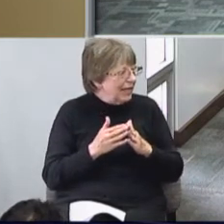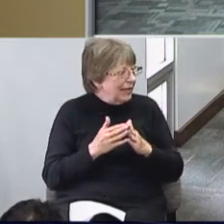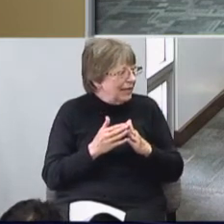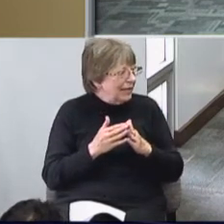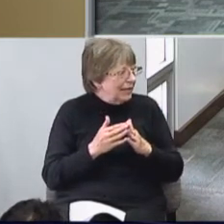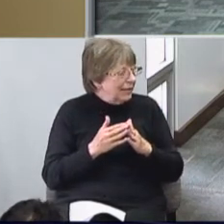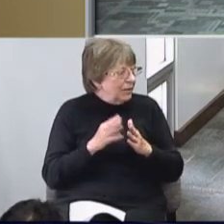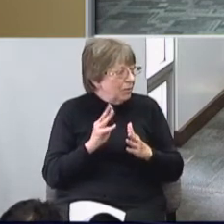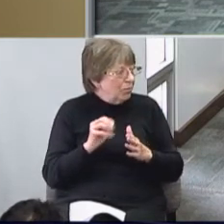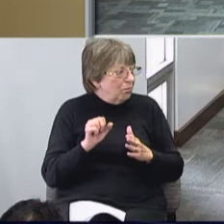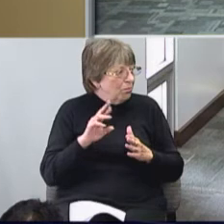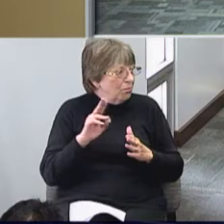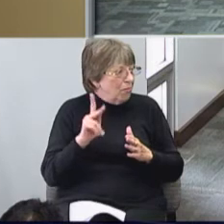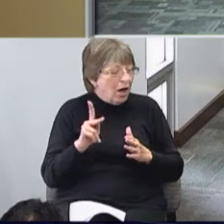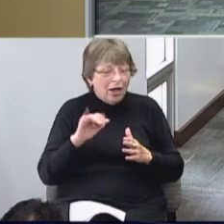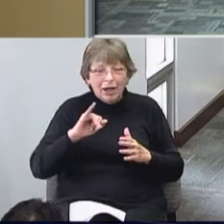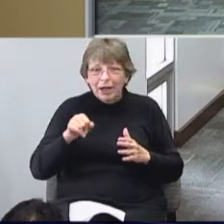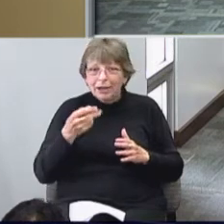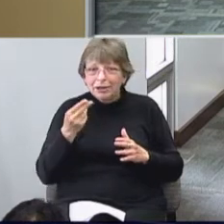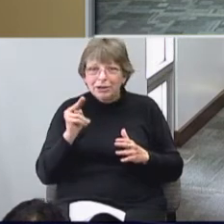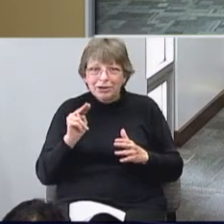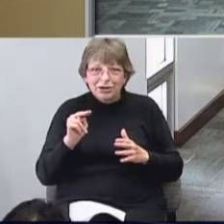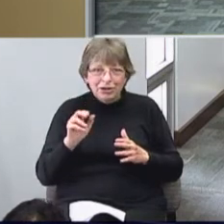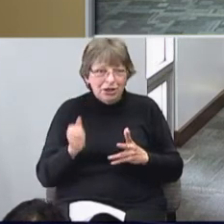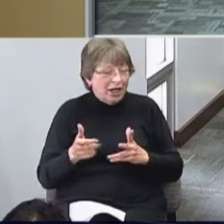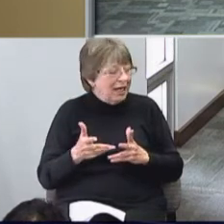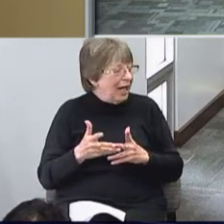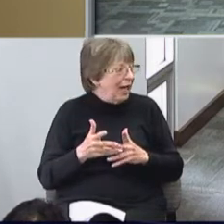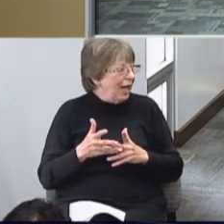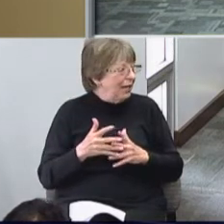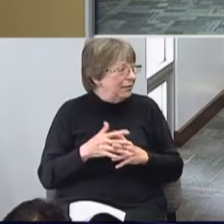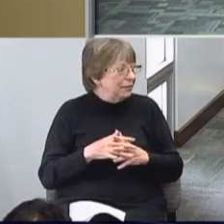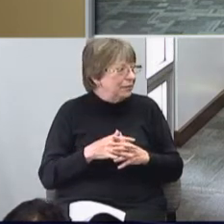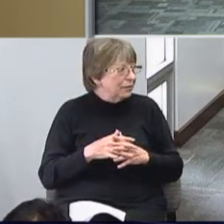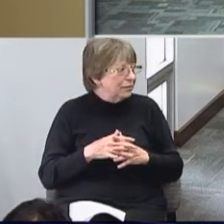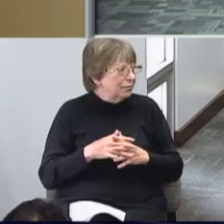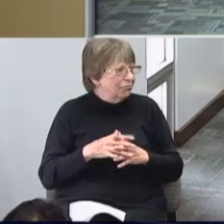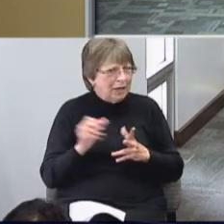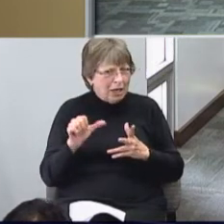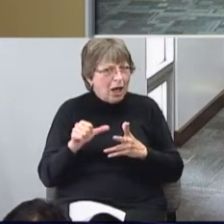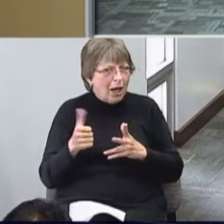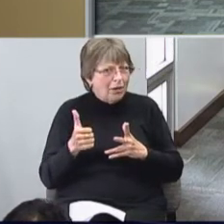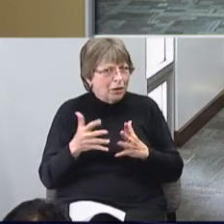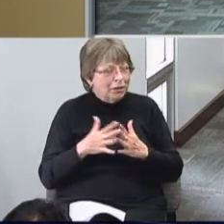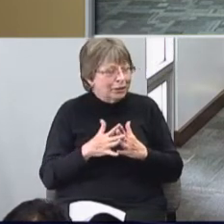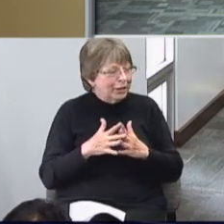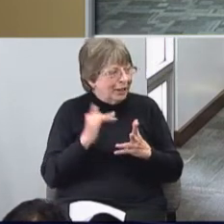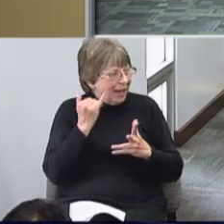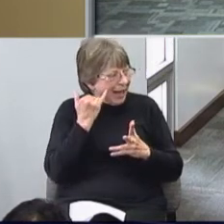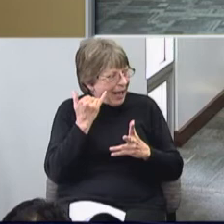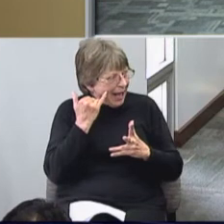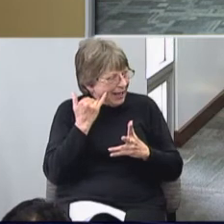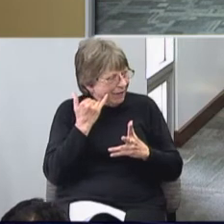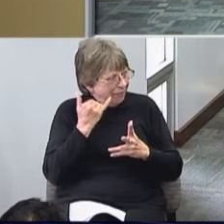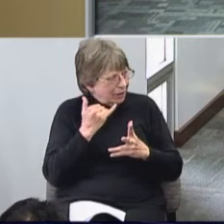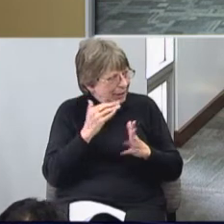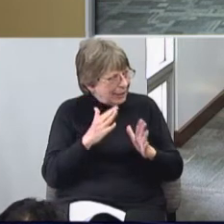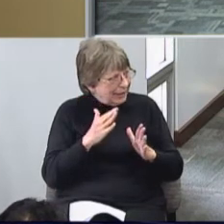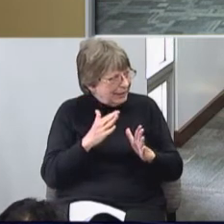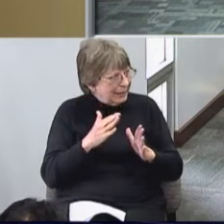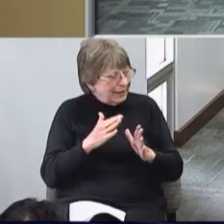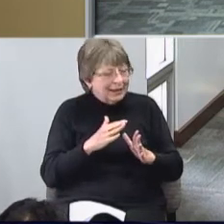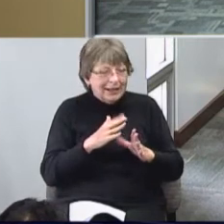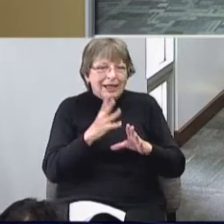Reset. And I think if we get this process down pat, that it'll just kind of run